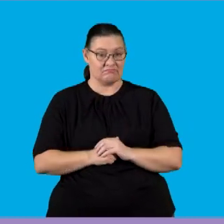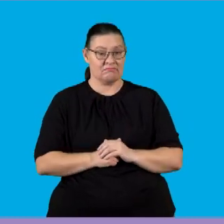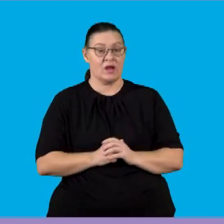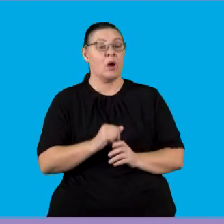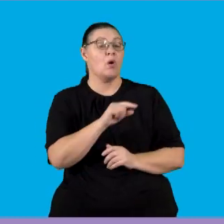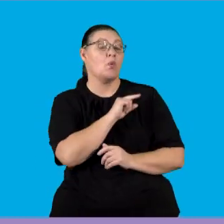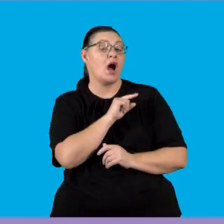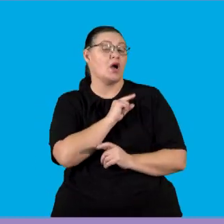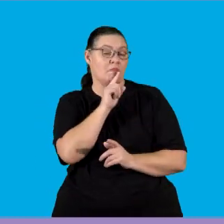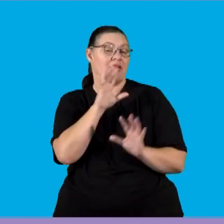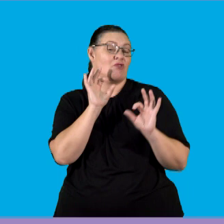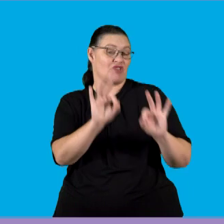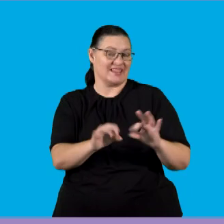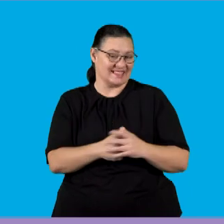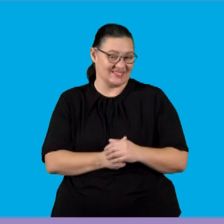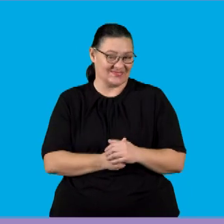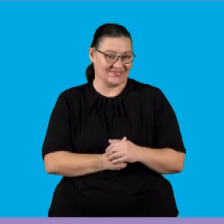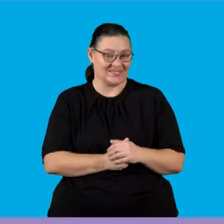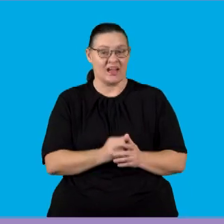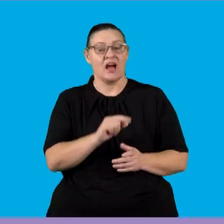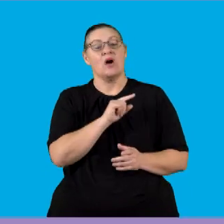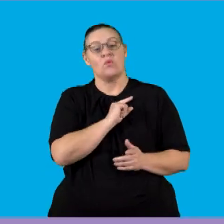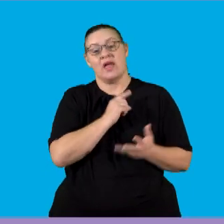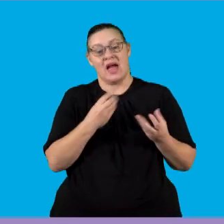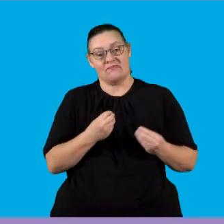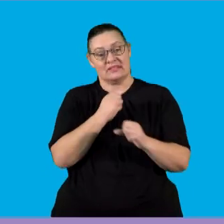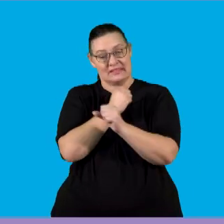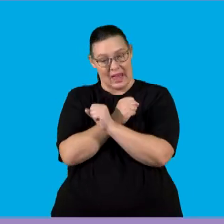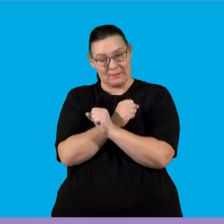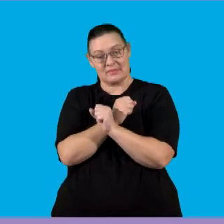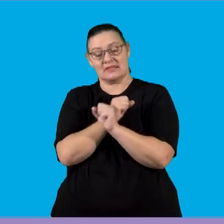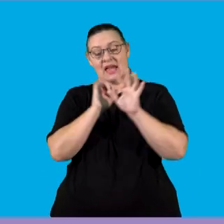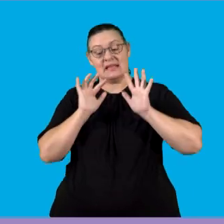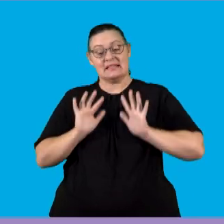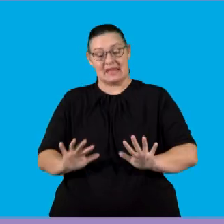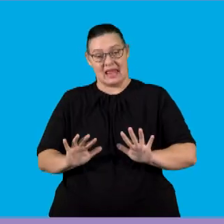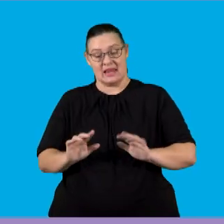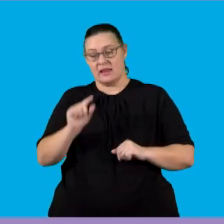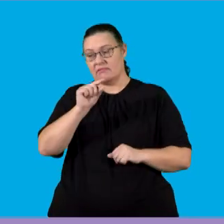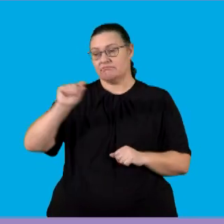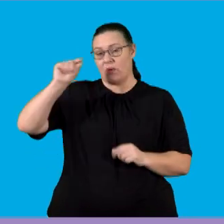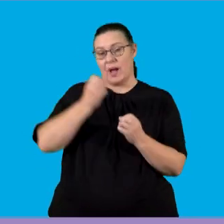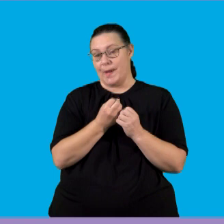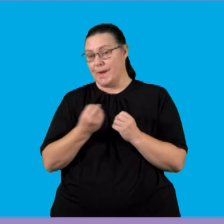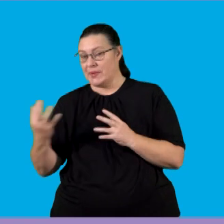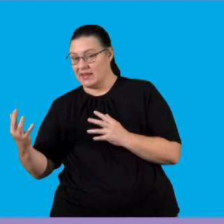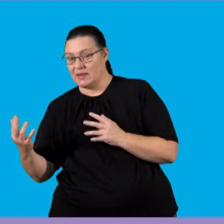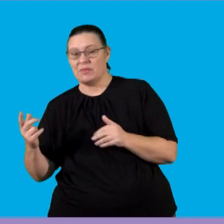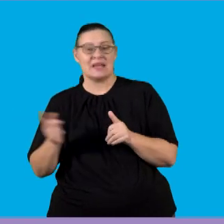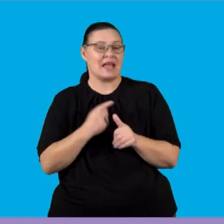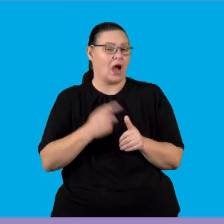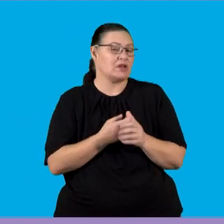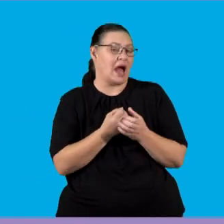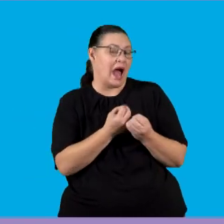8,76? Because you would be absolutely correct. Remember, we are going to multiply this by a power of 10, and we need to